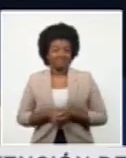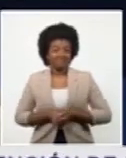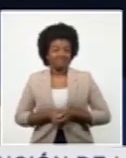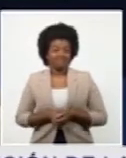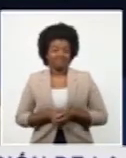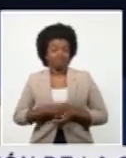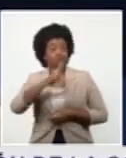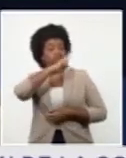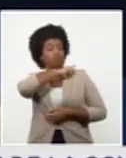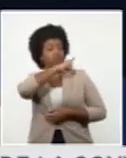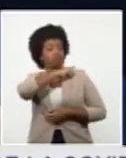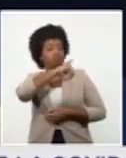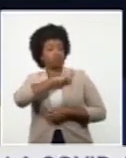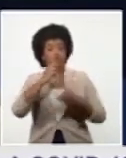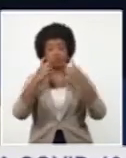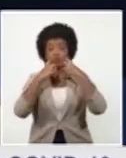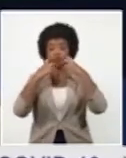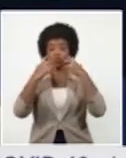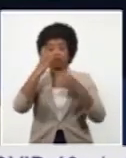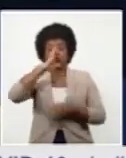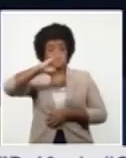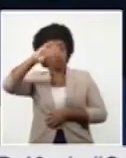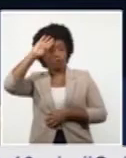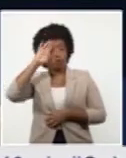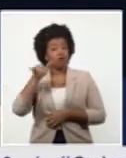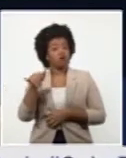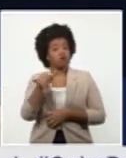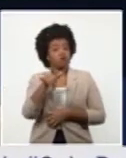and recognition of many people.